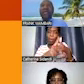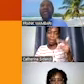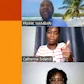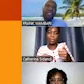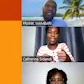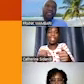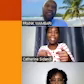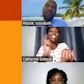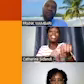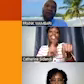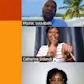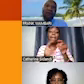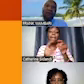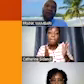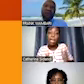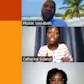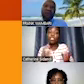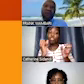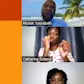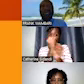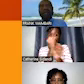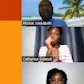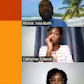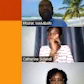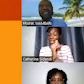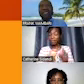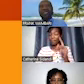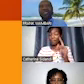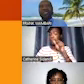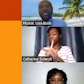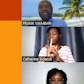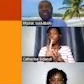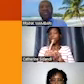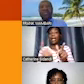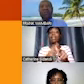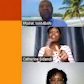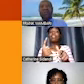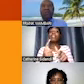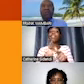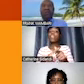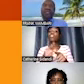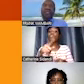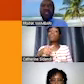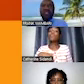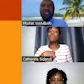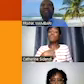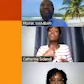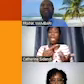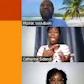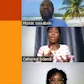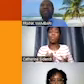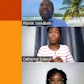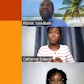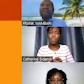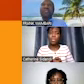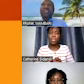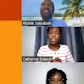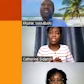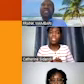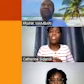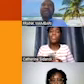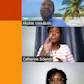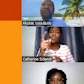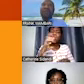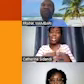one of those situations that I've mentioned occurred? What was the feeling? What were the emotions that were